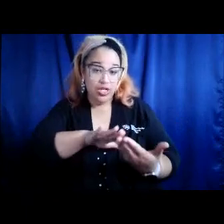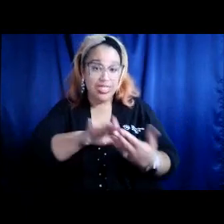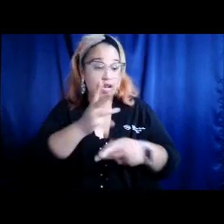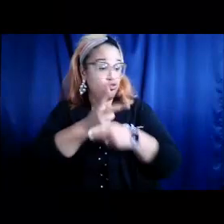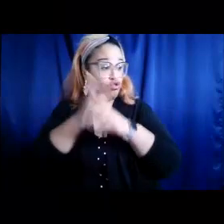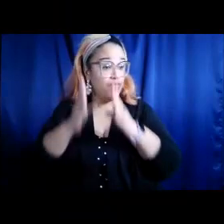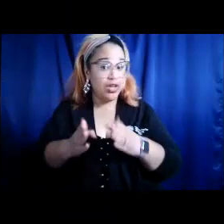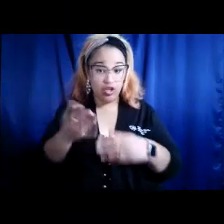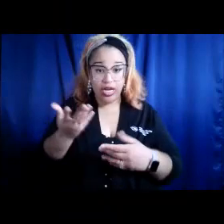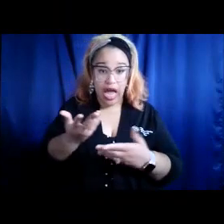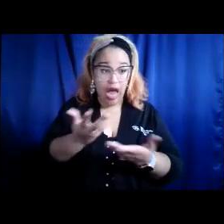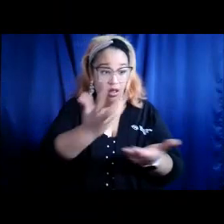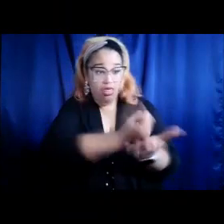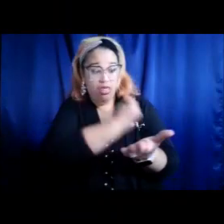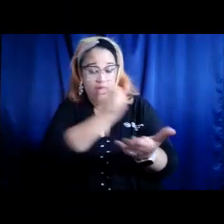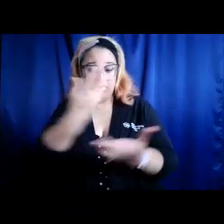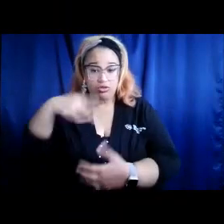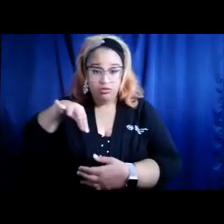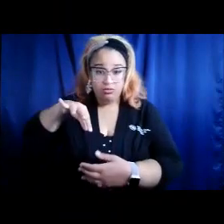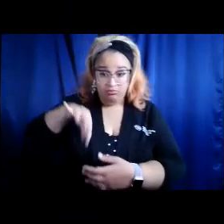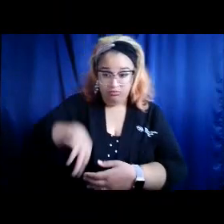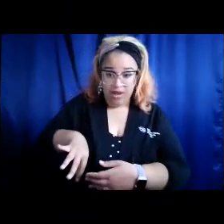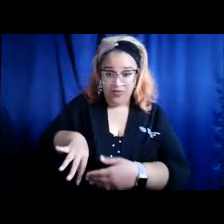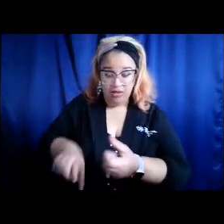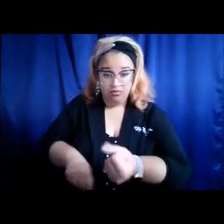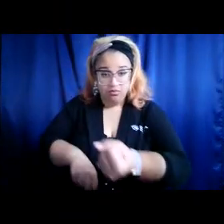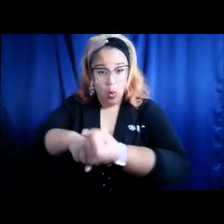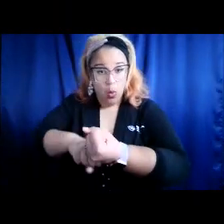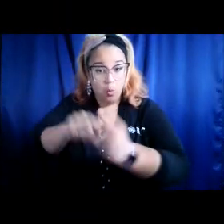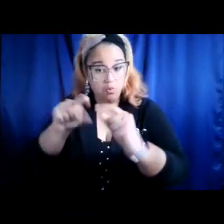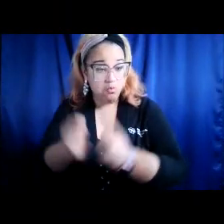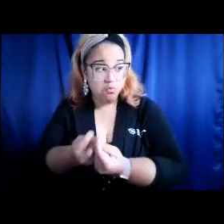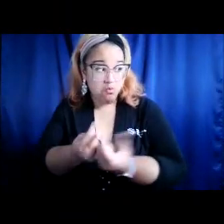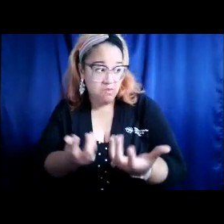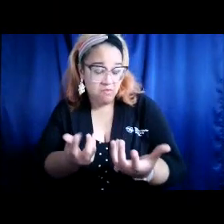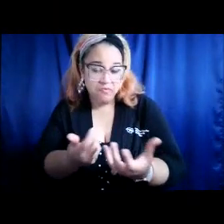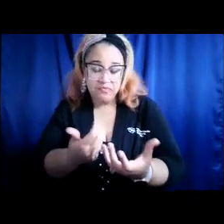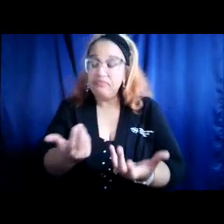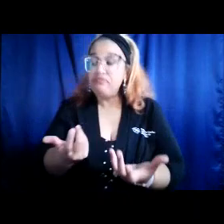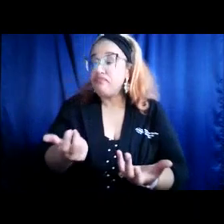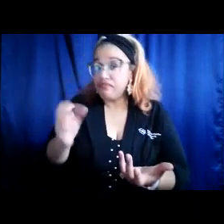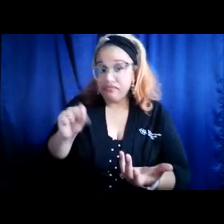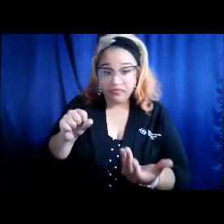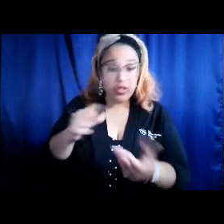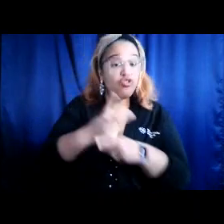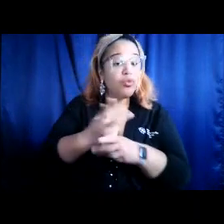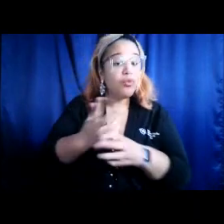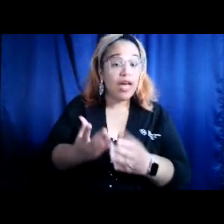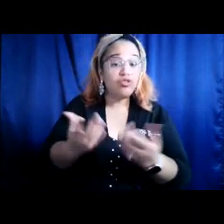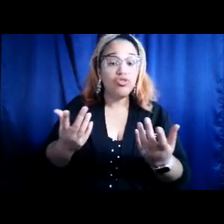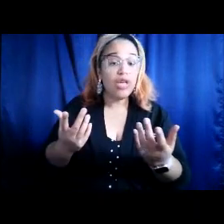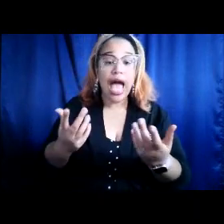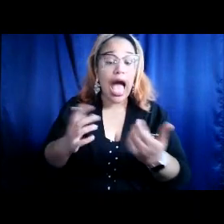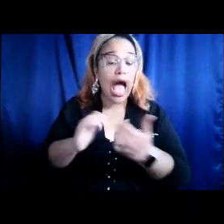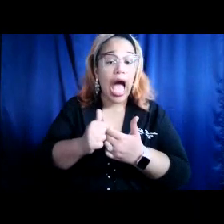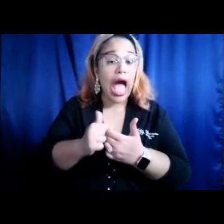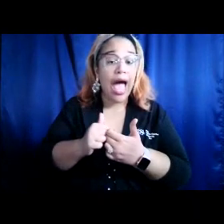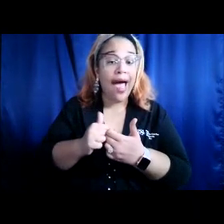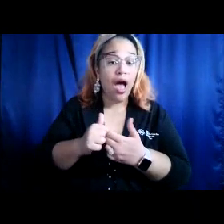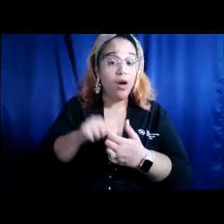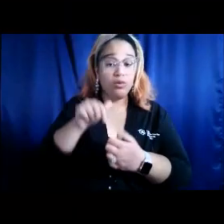that supportive and inclusive environment. So supervisors can build relationships through trust and communication.